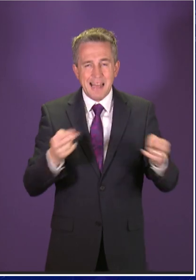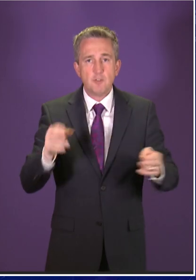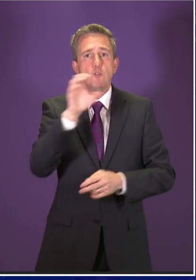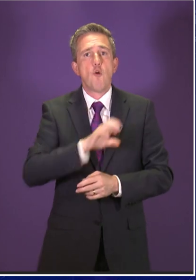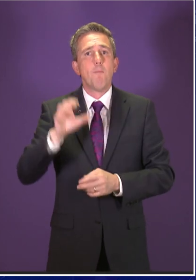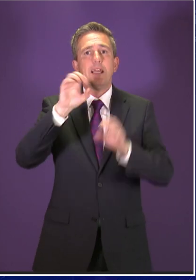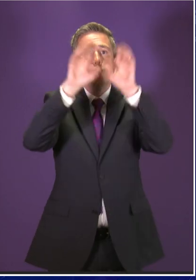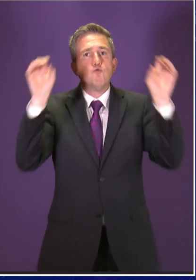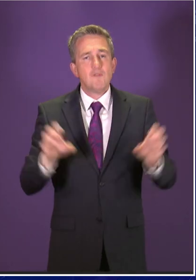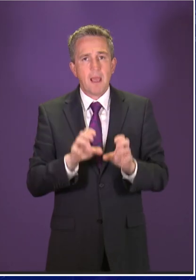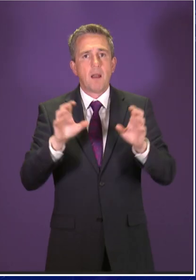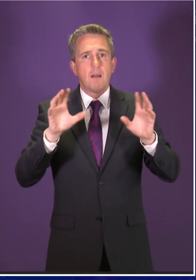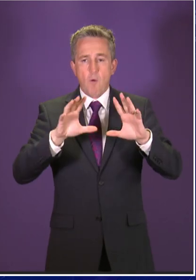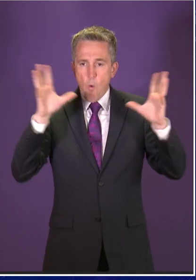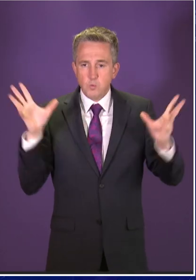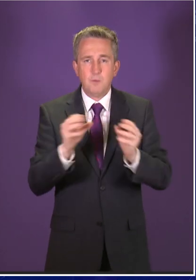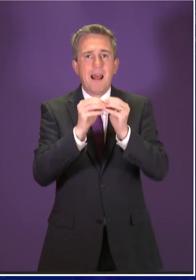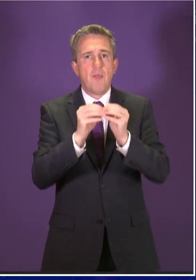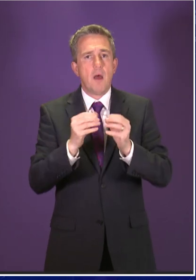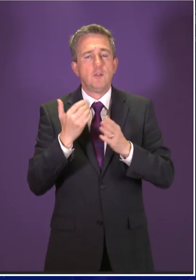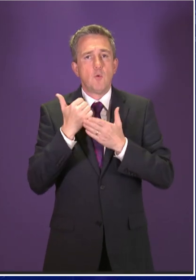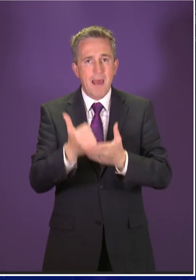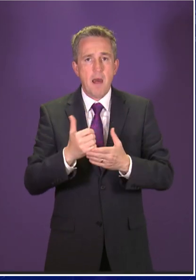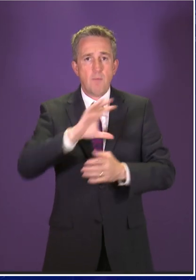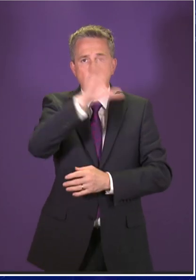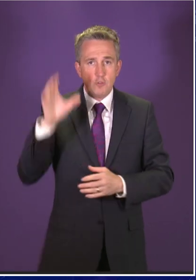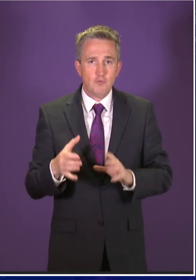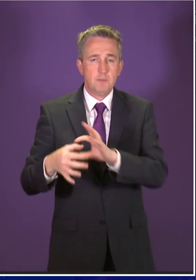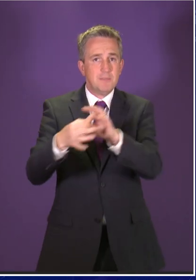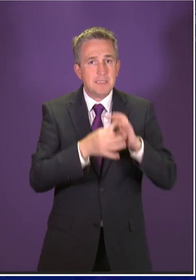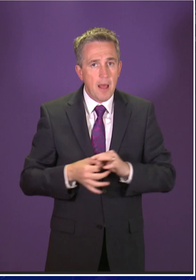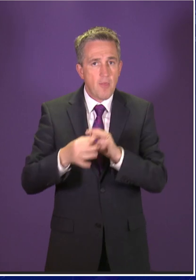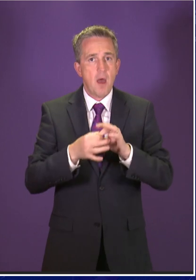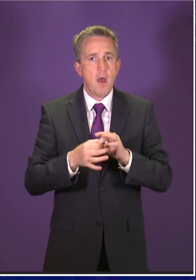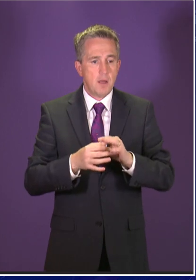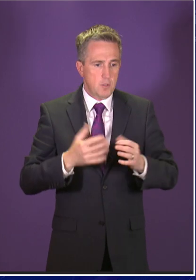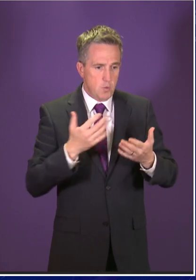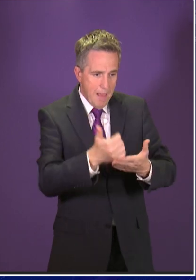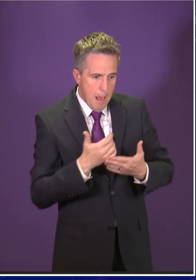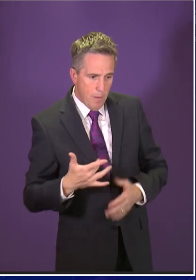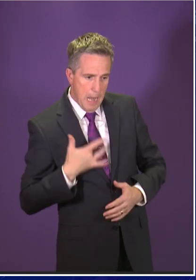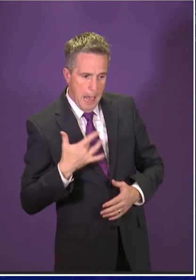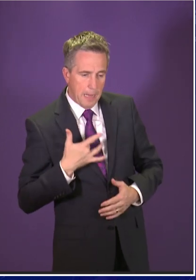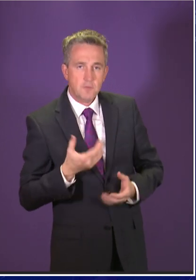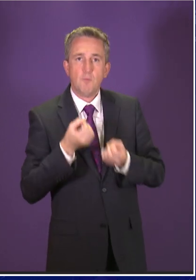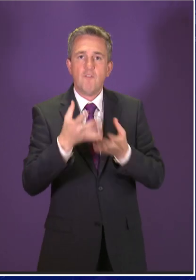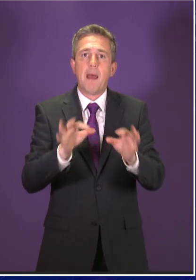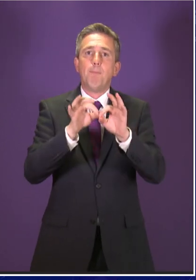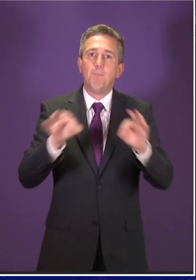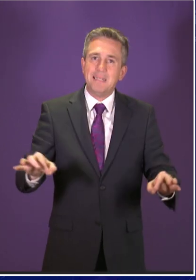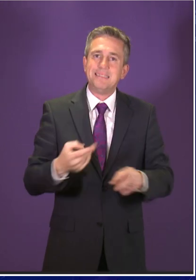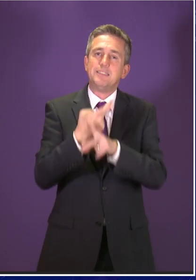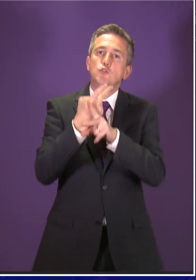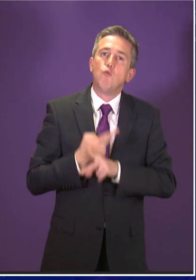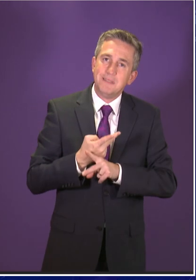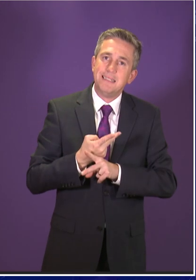Nations, institutions which were designed to bring countries back together, repair lives, and provide peace and security.